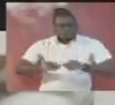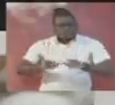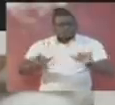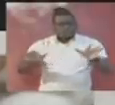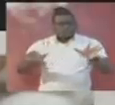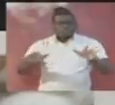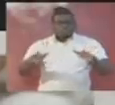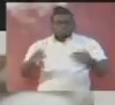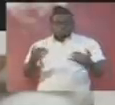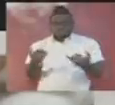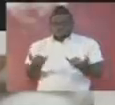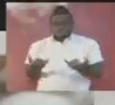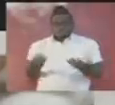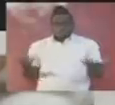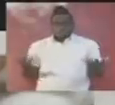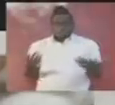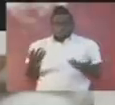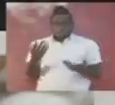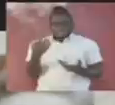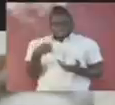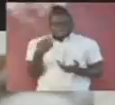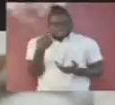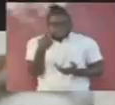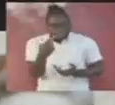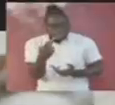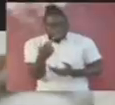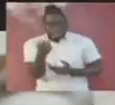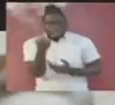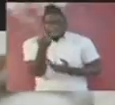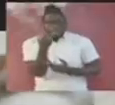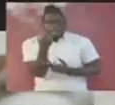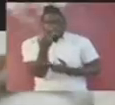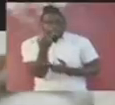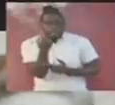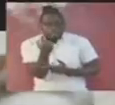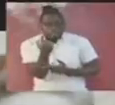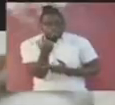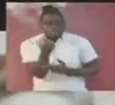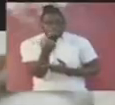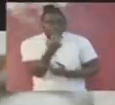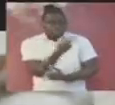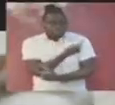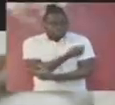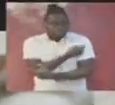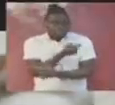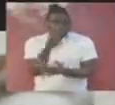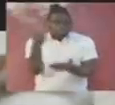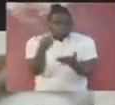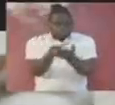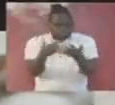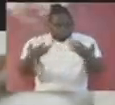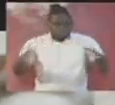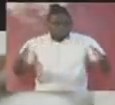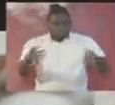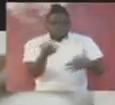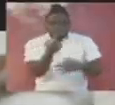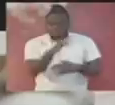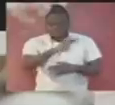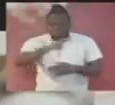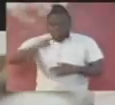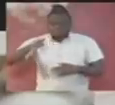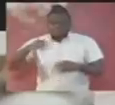for use in at least one country, with one more seeking approval by the end of February. And